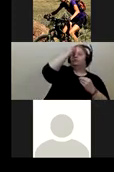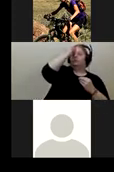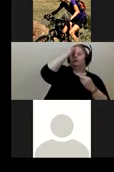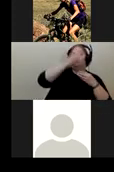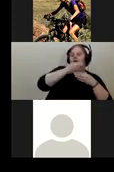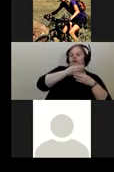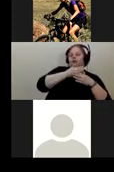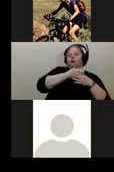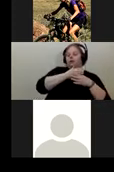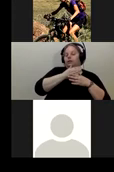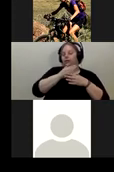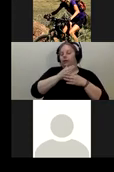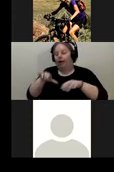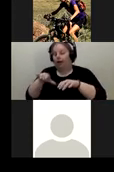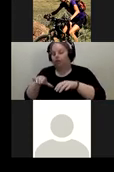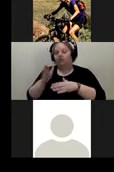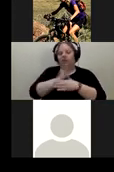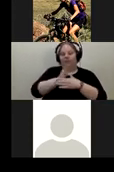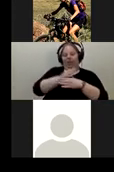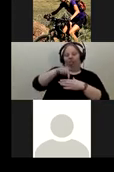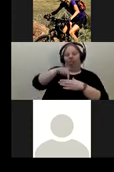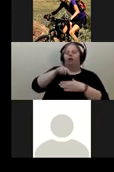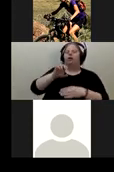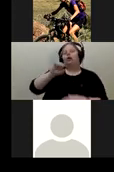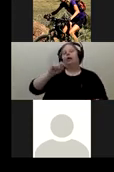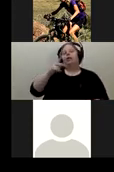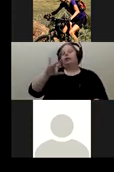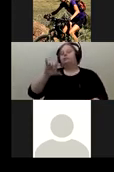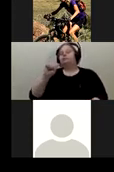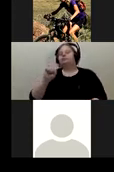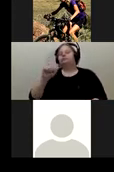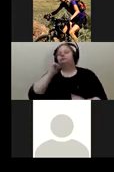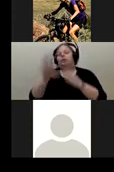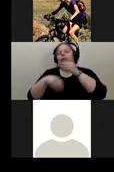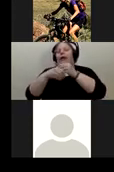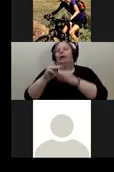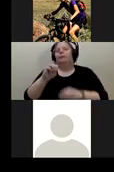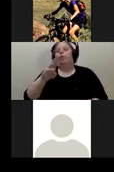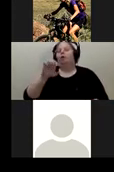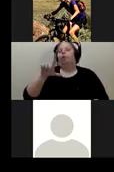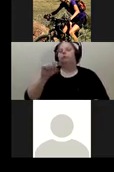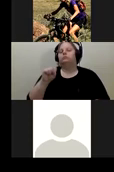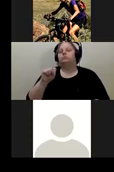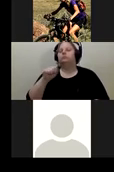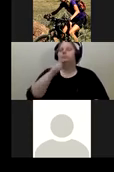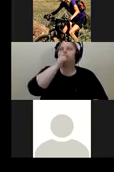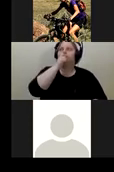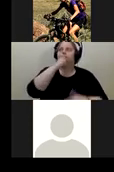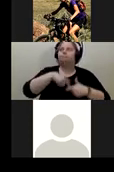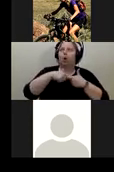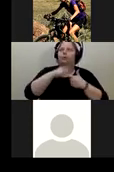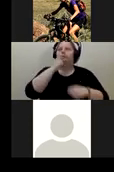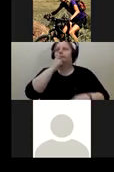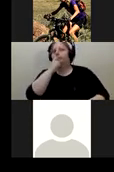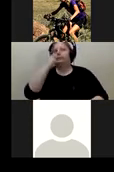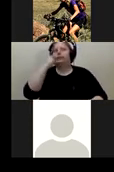morality. Try throwing in, how would I feel telling a colleague supervisor about this? Or what if this is something everyone did? Or am I